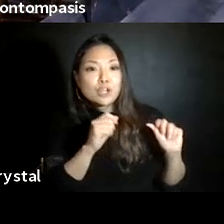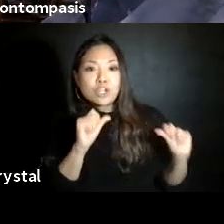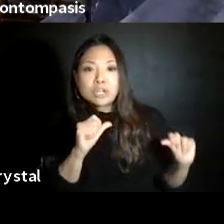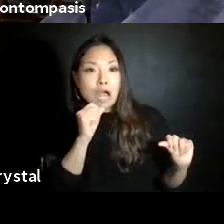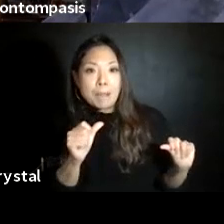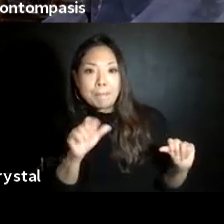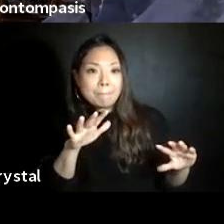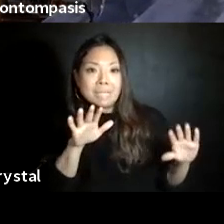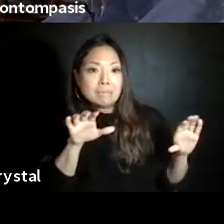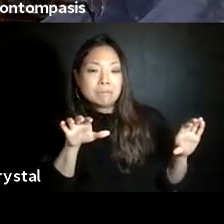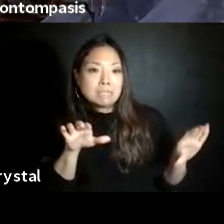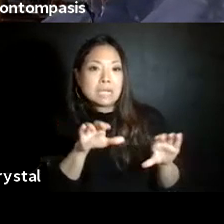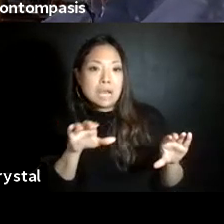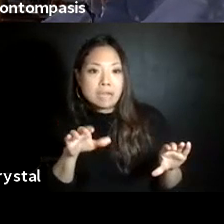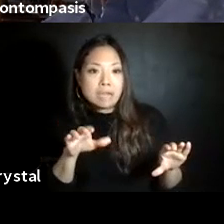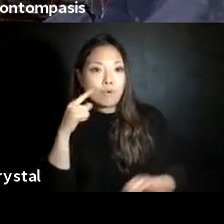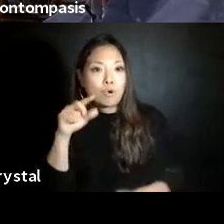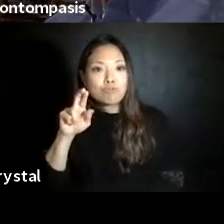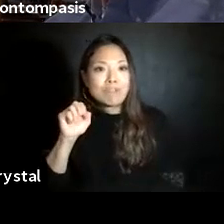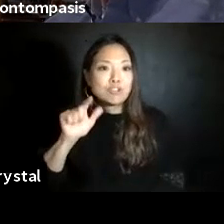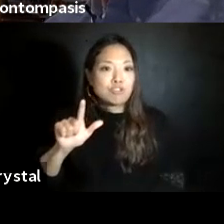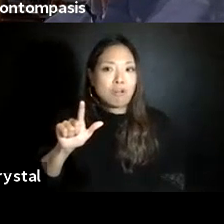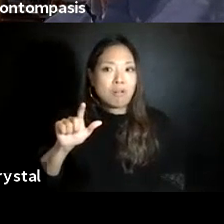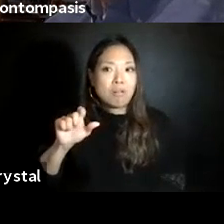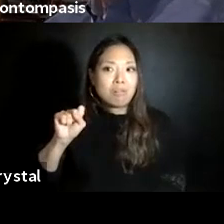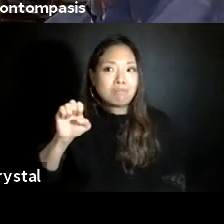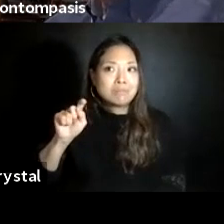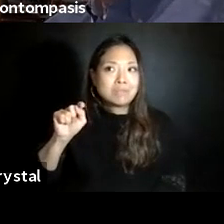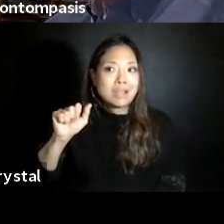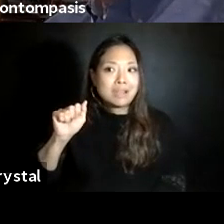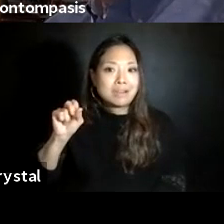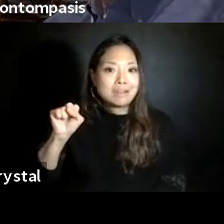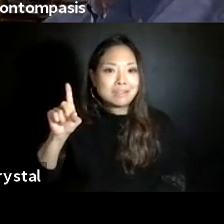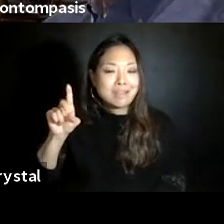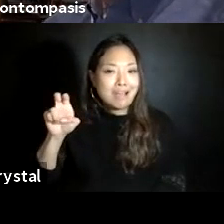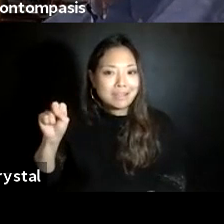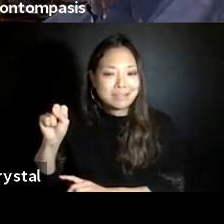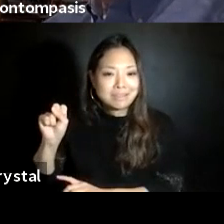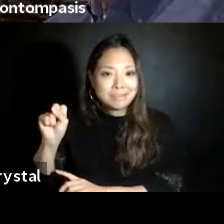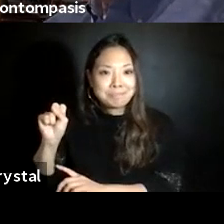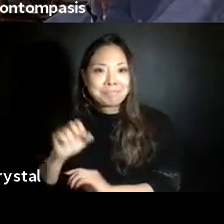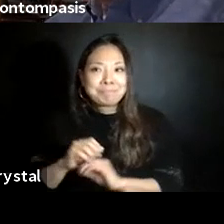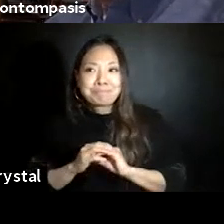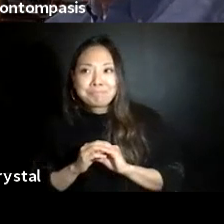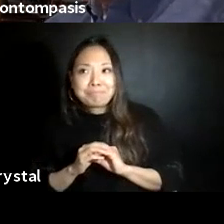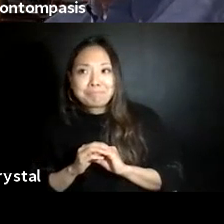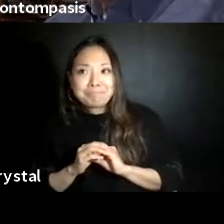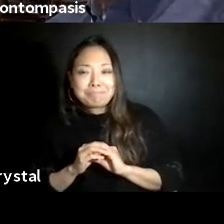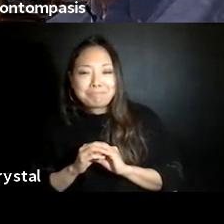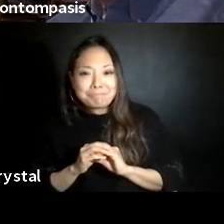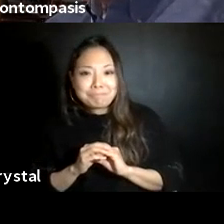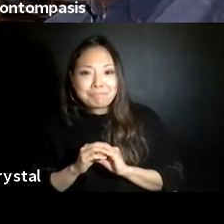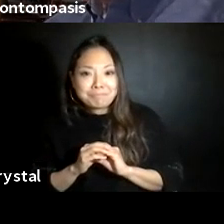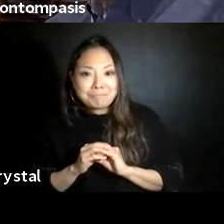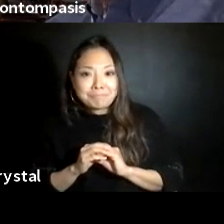So my question was I was more thinking about the